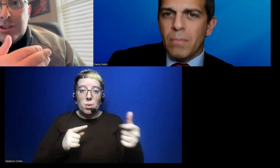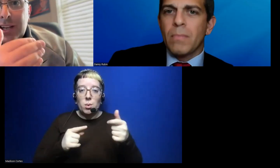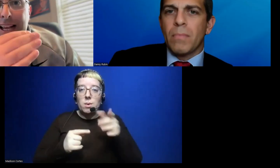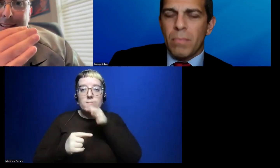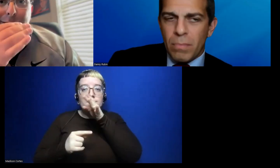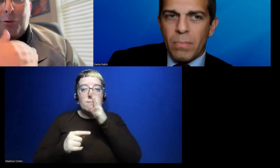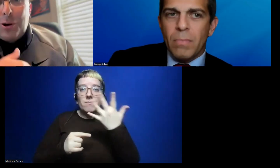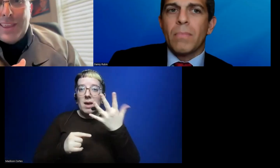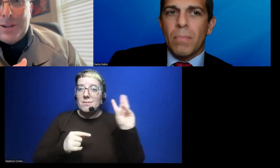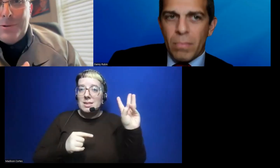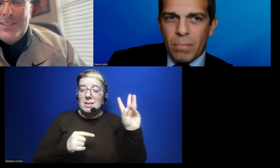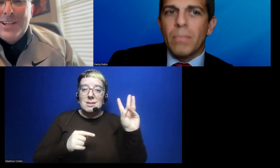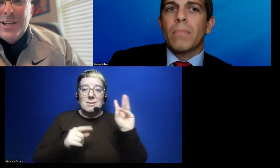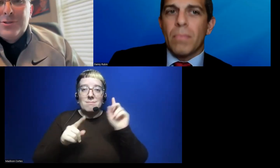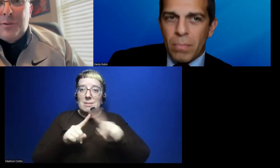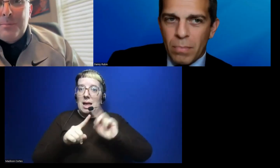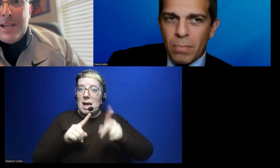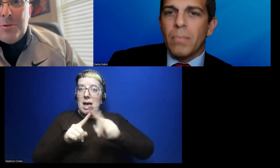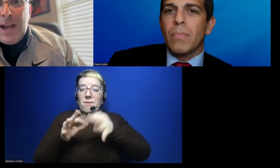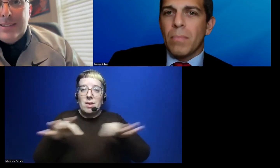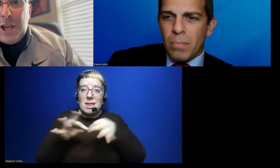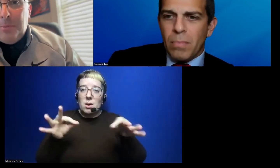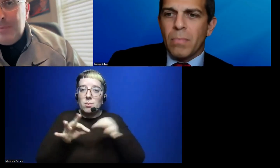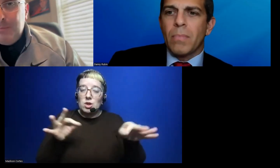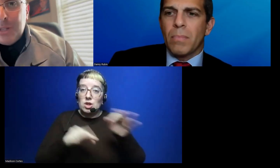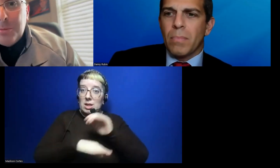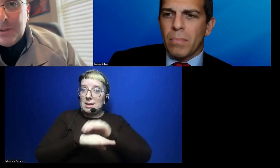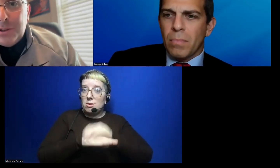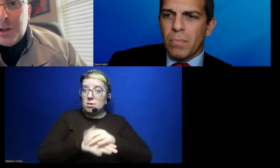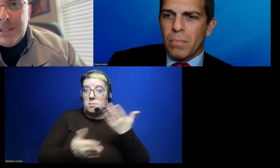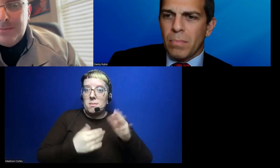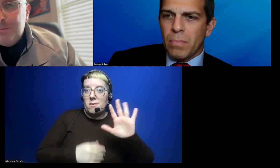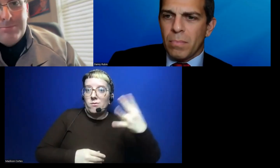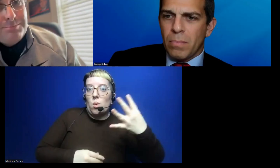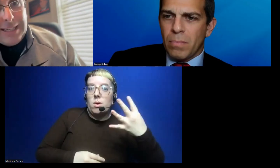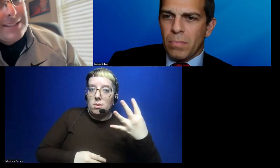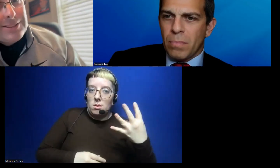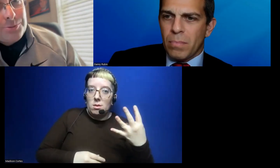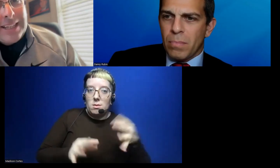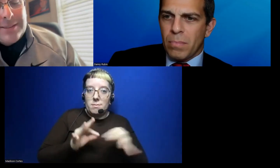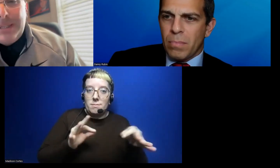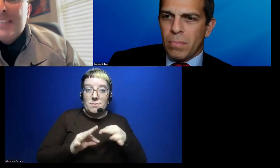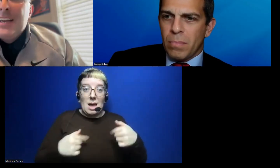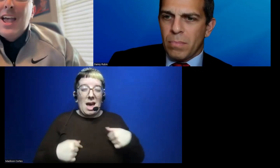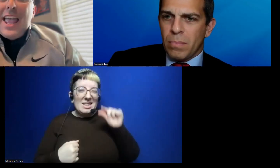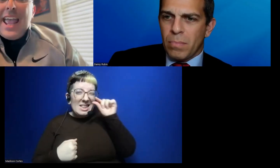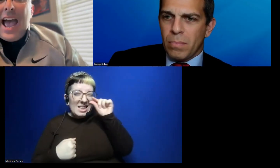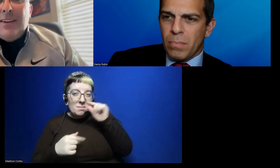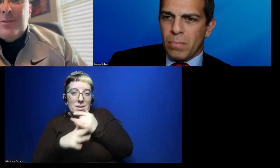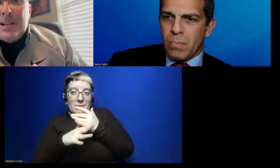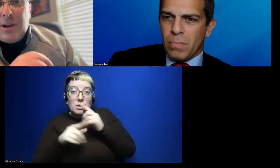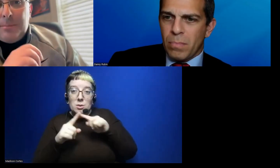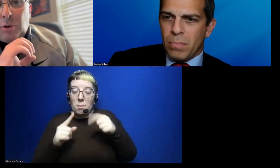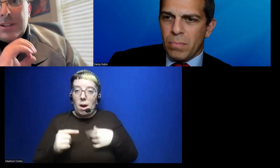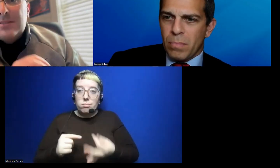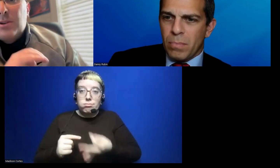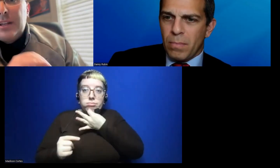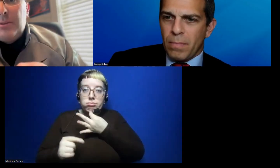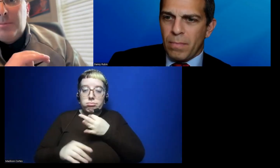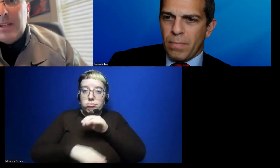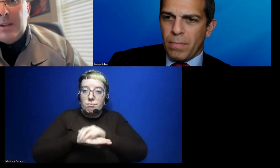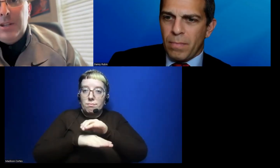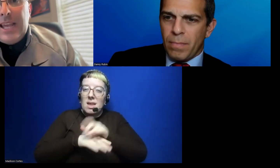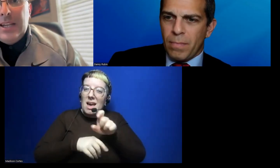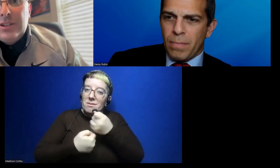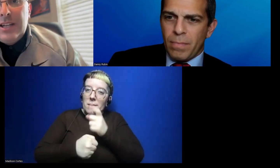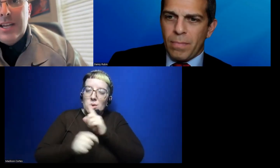Hmm. English is their fourth language. So for me, who has a little bit of German, but English is what I speak, I have to make sure I'm crystal clear